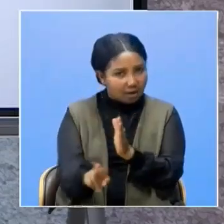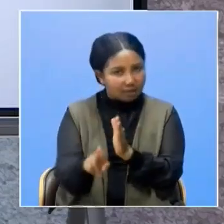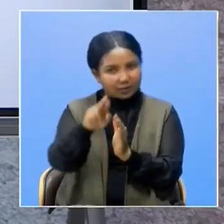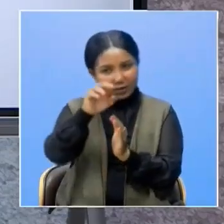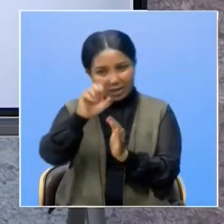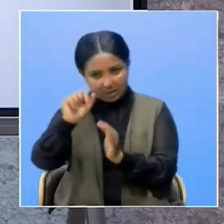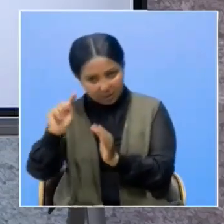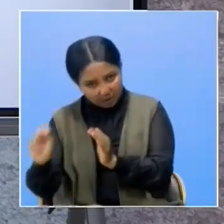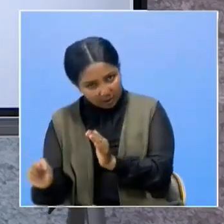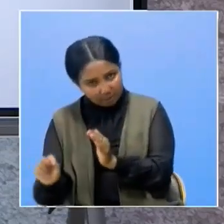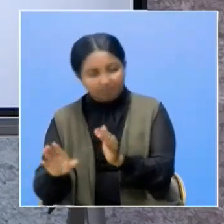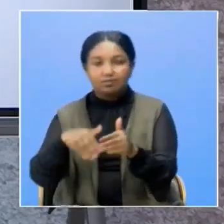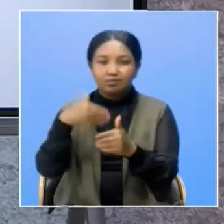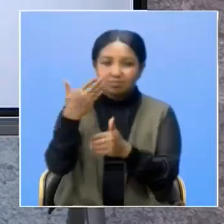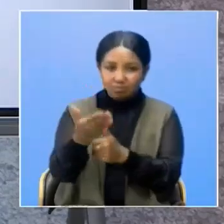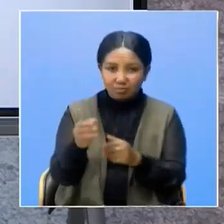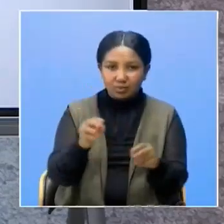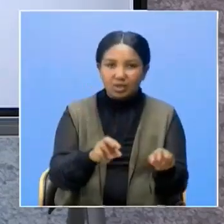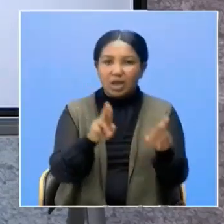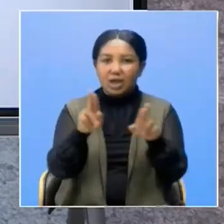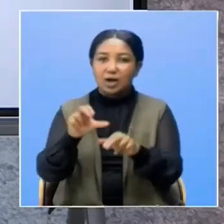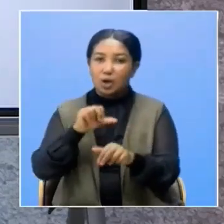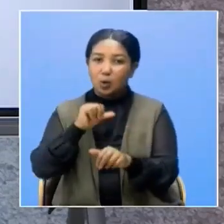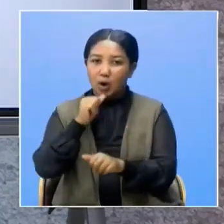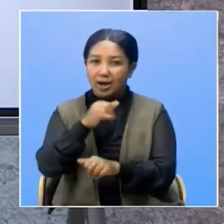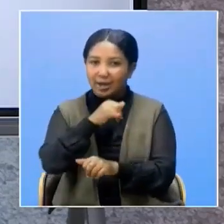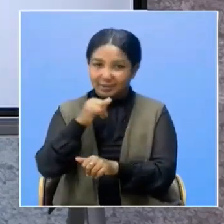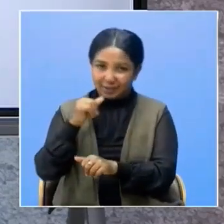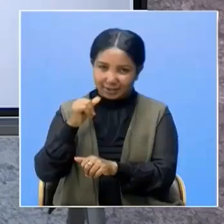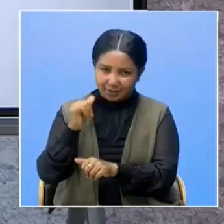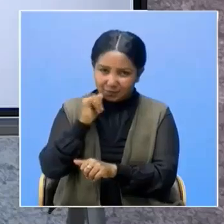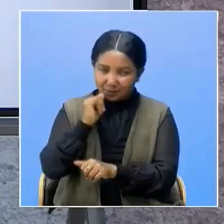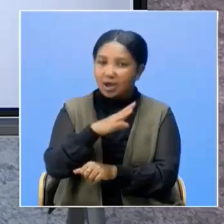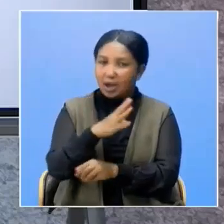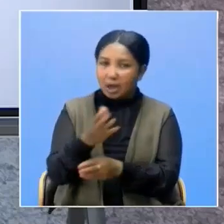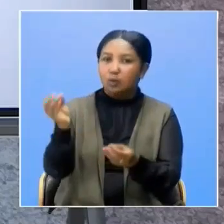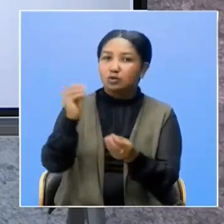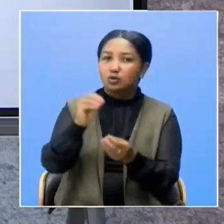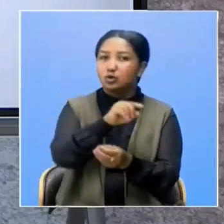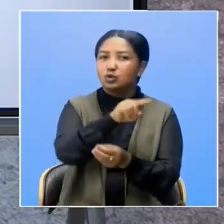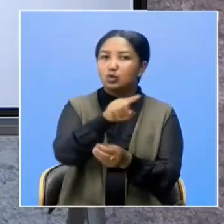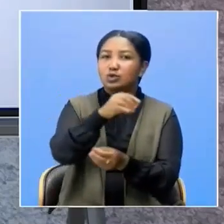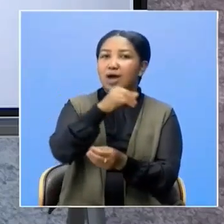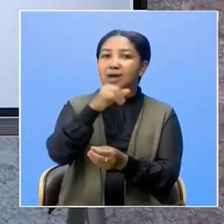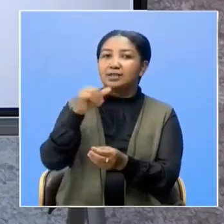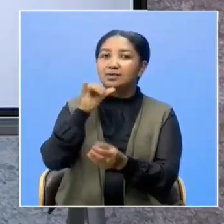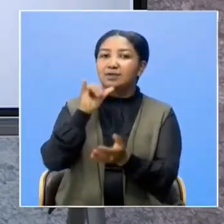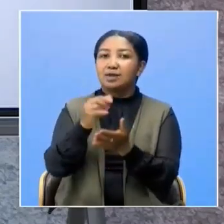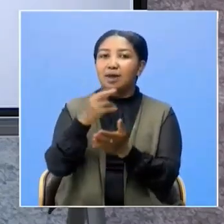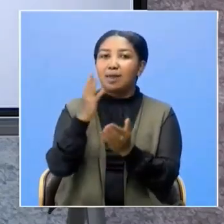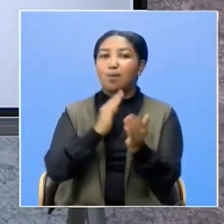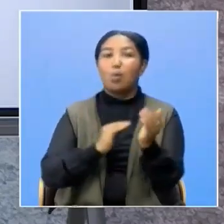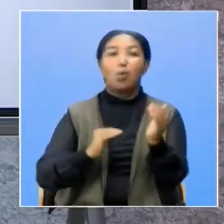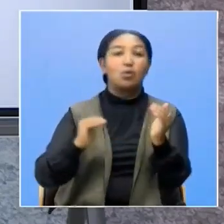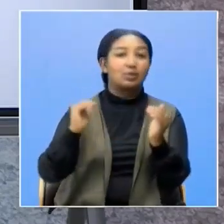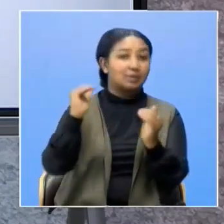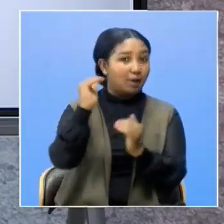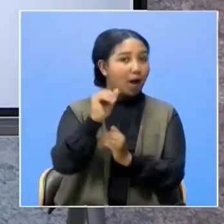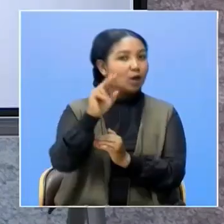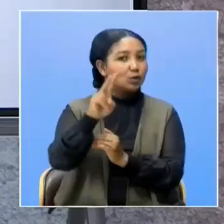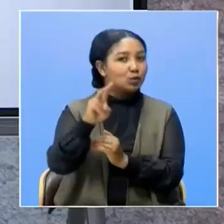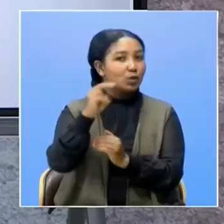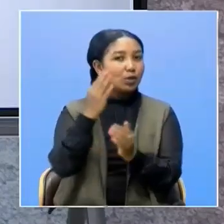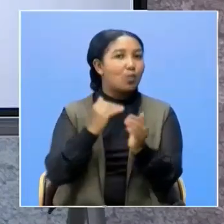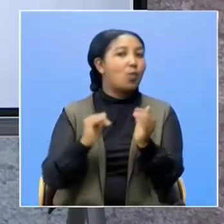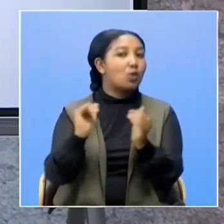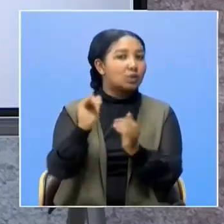EST, and the irregular adjectives, and also those adjectives that are more than 2 and more